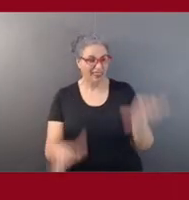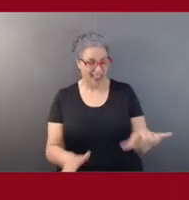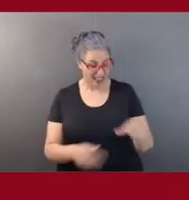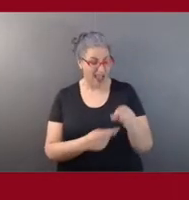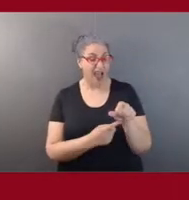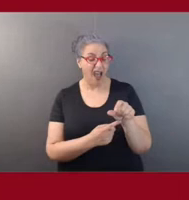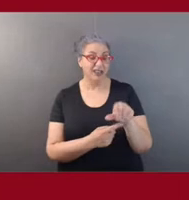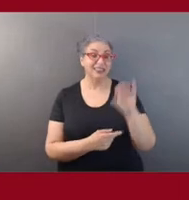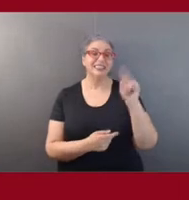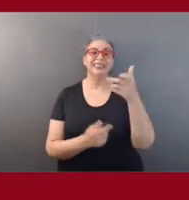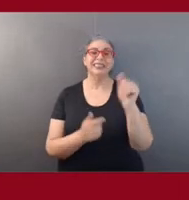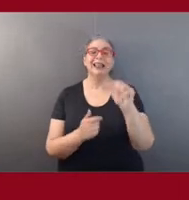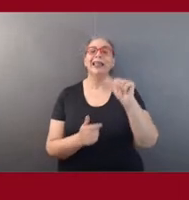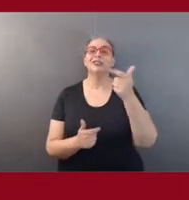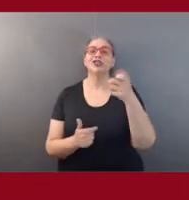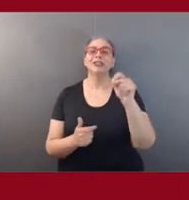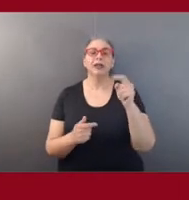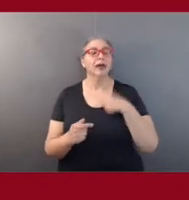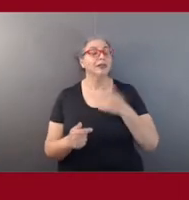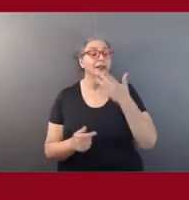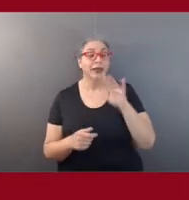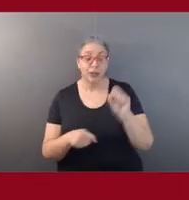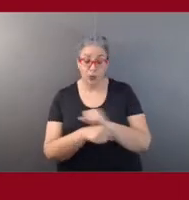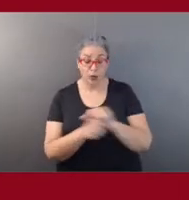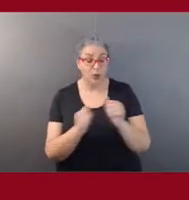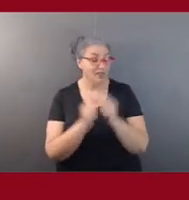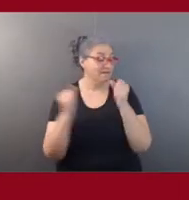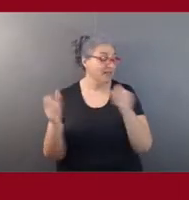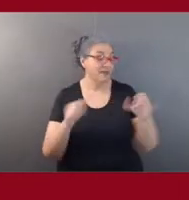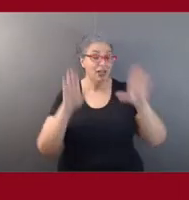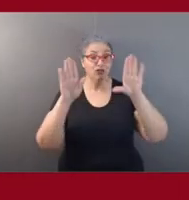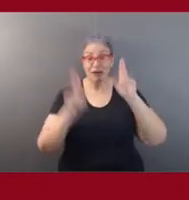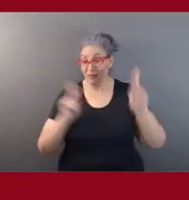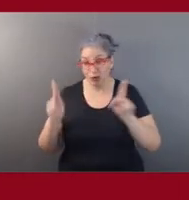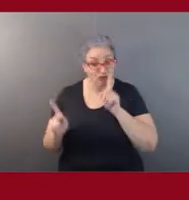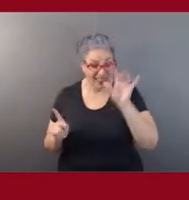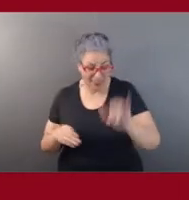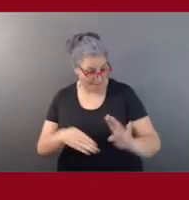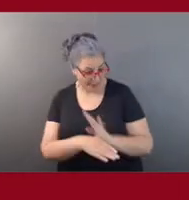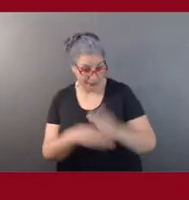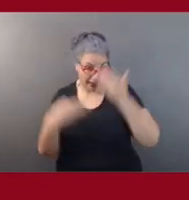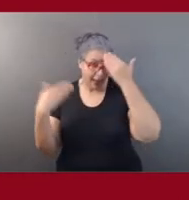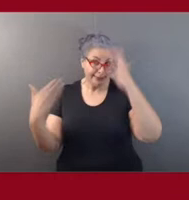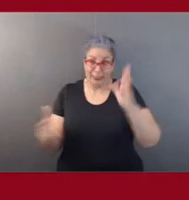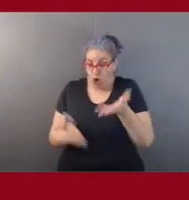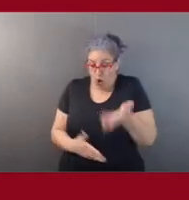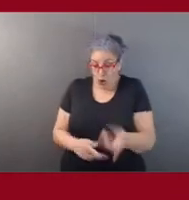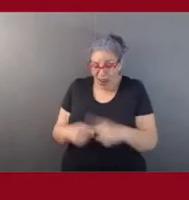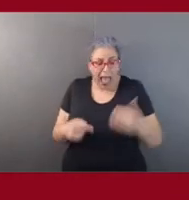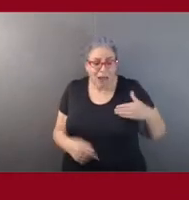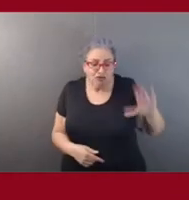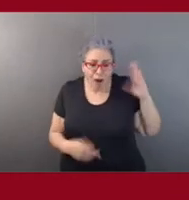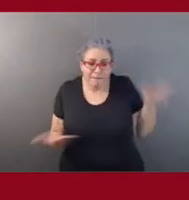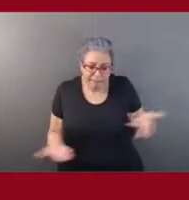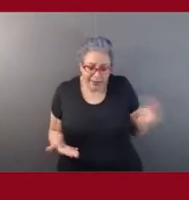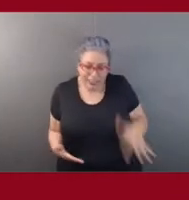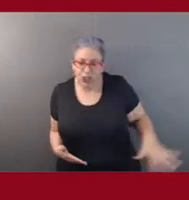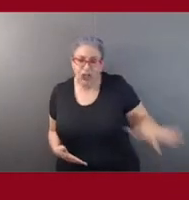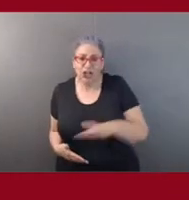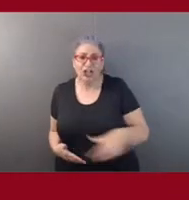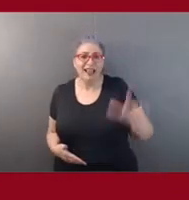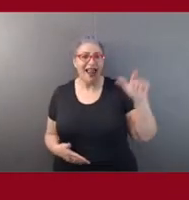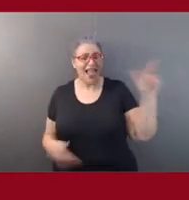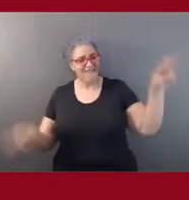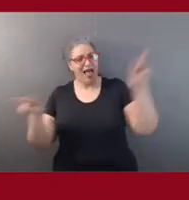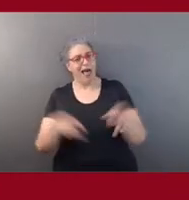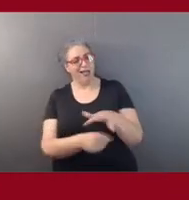I was really fortunate to work with a lot of great folks. It's actually a business I didn't even know really existed. And I grew up in the Valley. So it says a